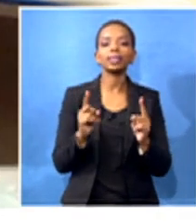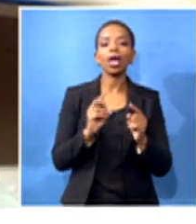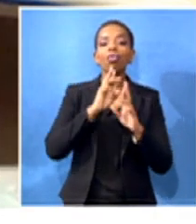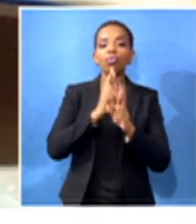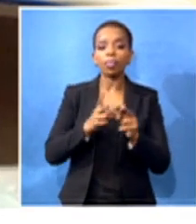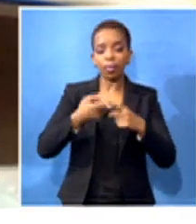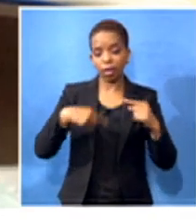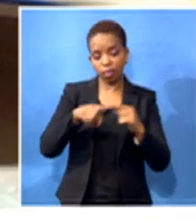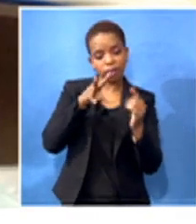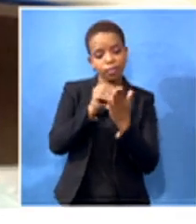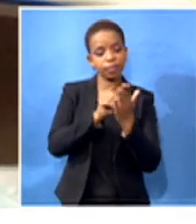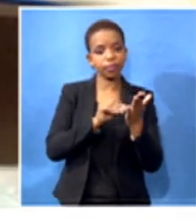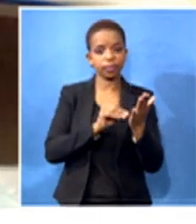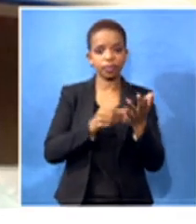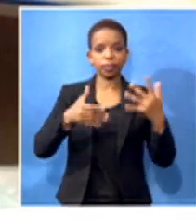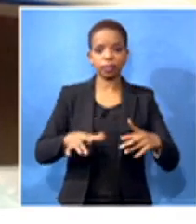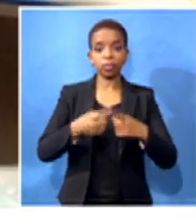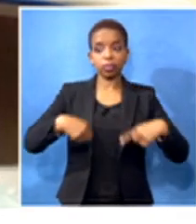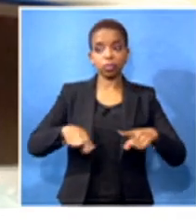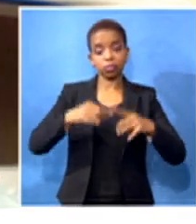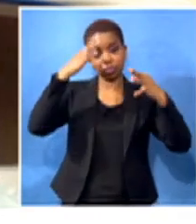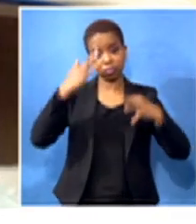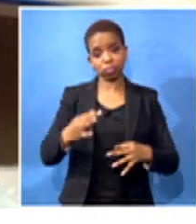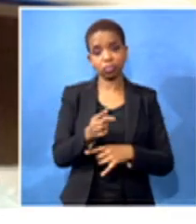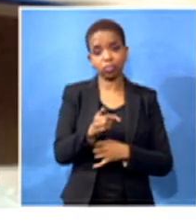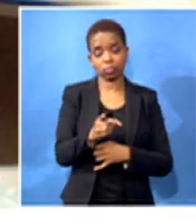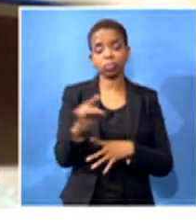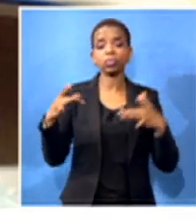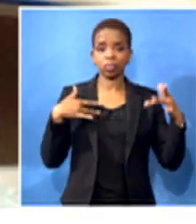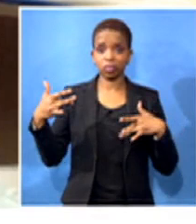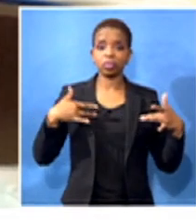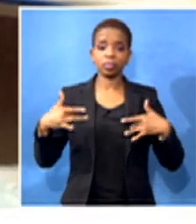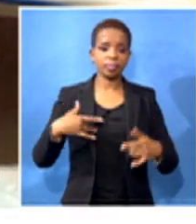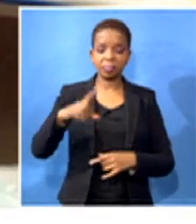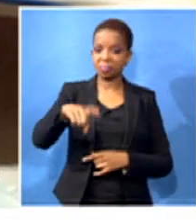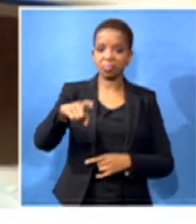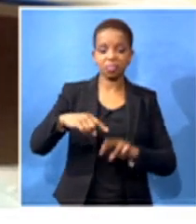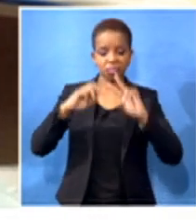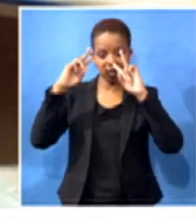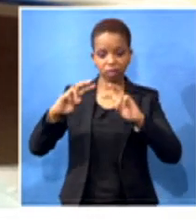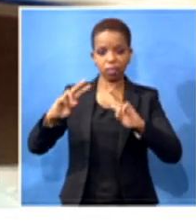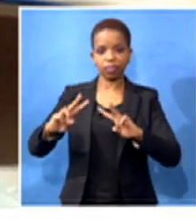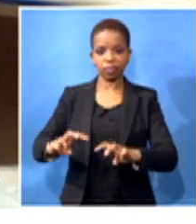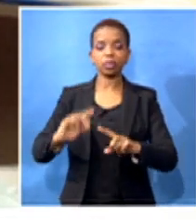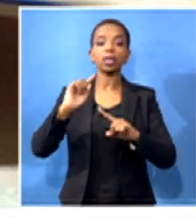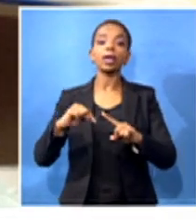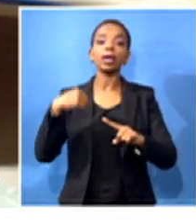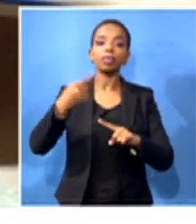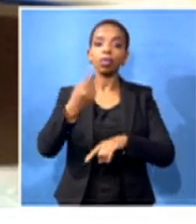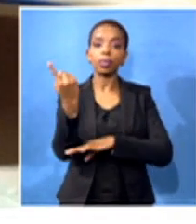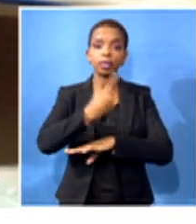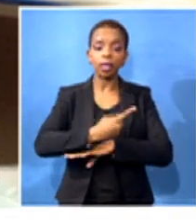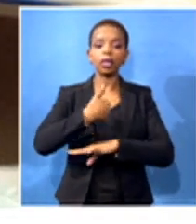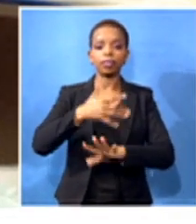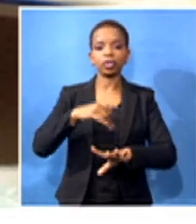decided that this is quite worrying, and we needed an investigation on this matter. The following day, I instructed the